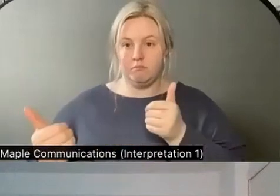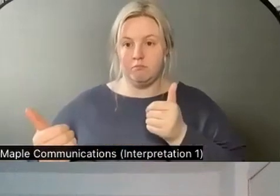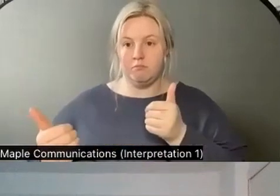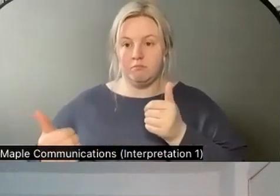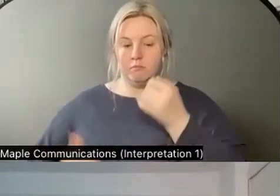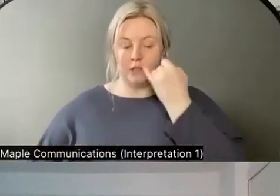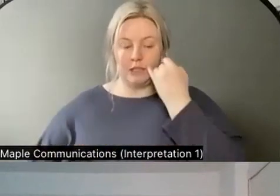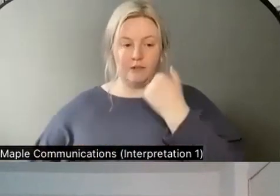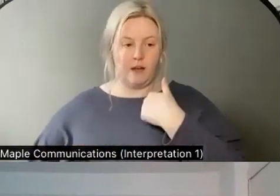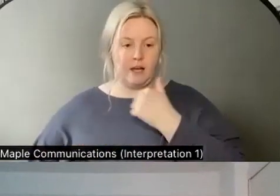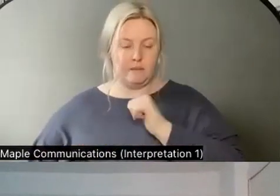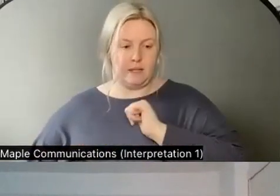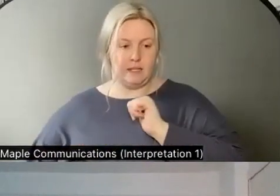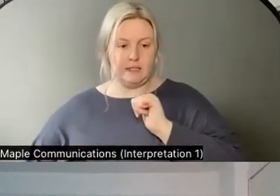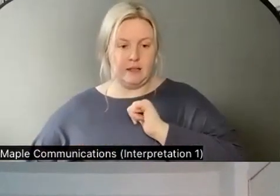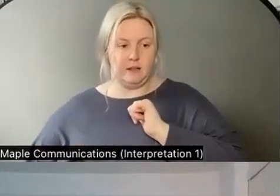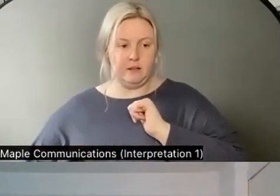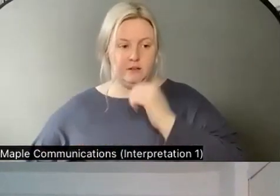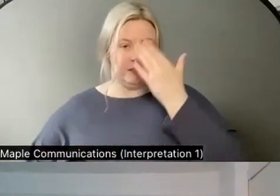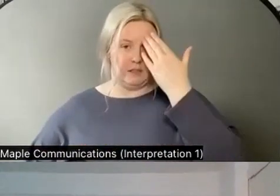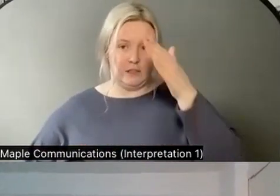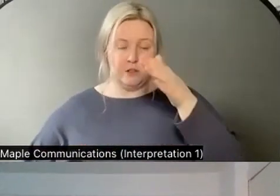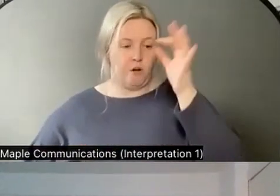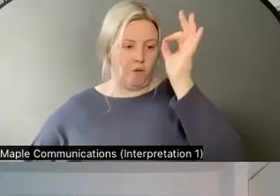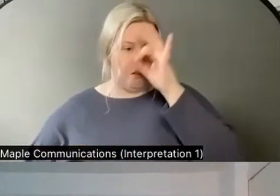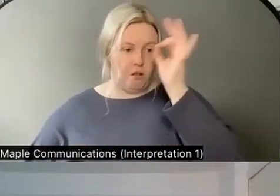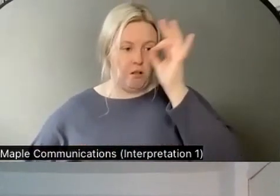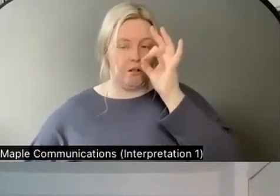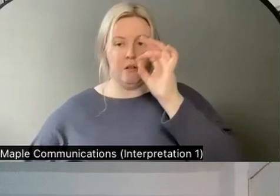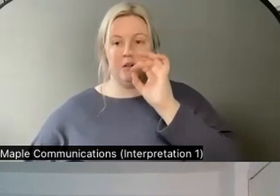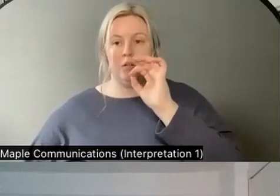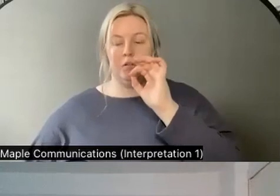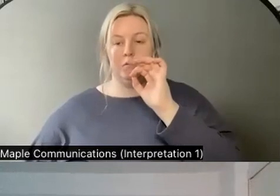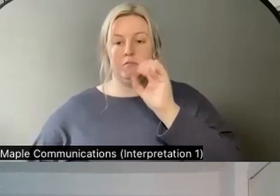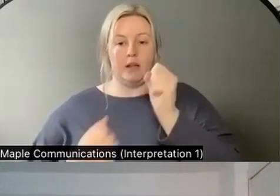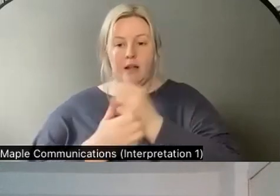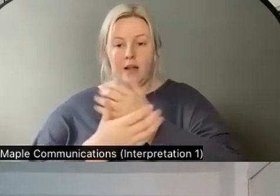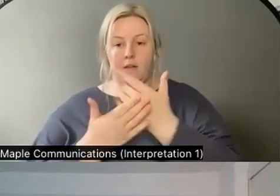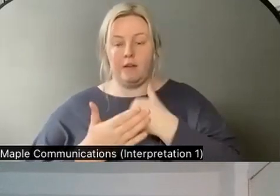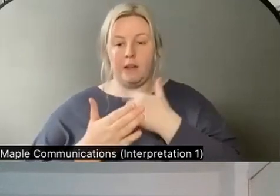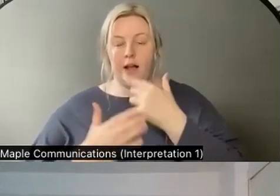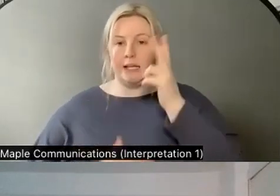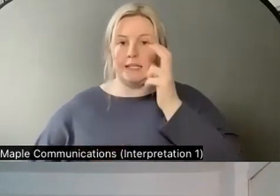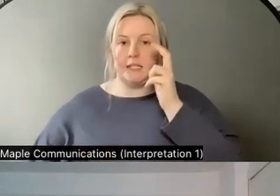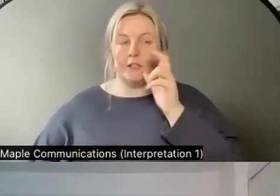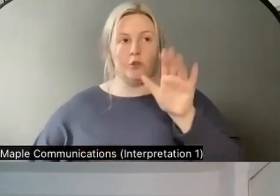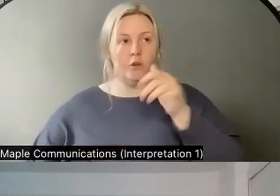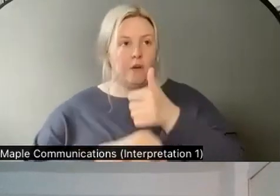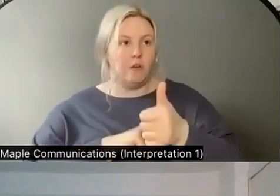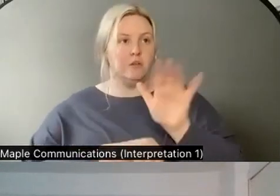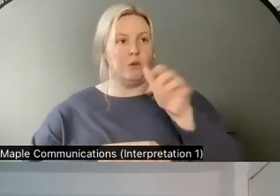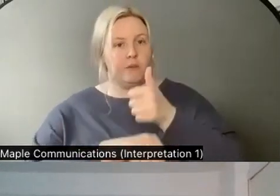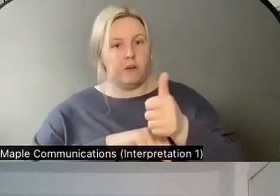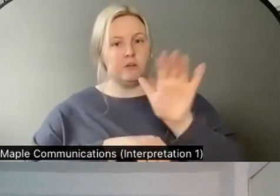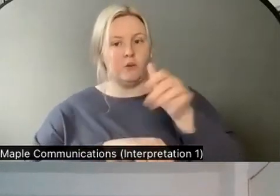and I didn't all know that, all I would hear, and I do hear, is it's your fault, it's your fault, it's your